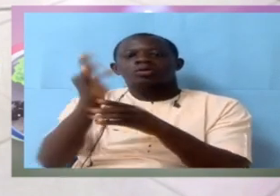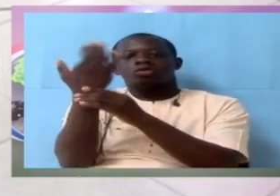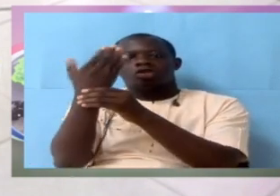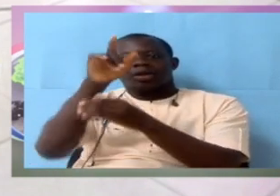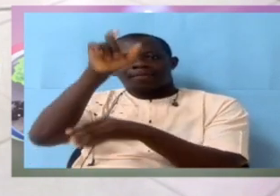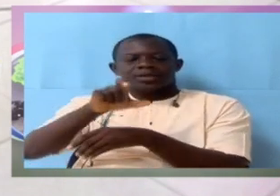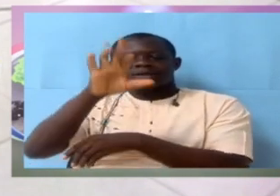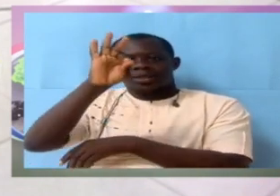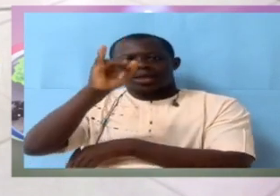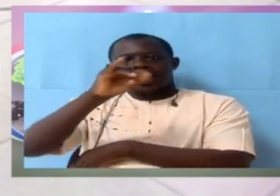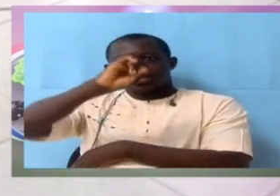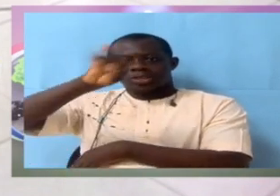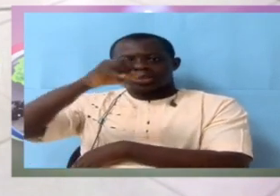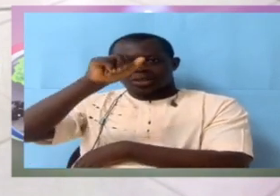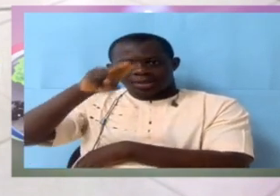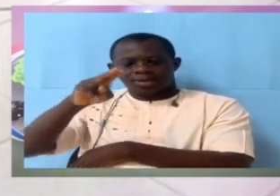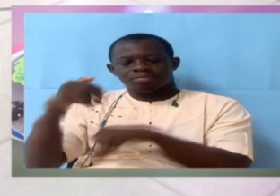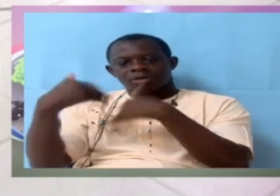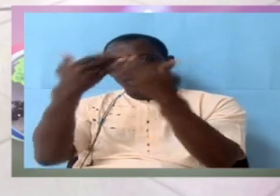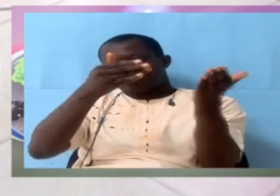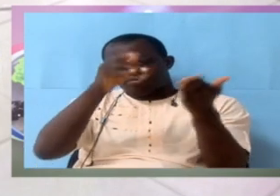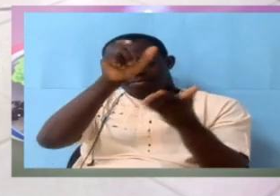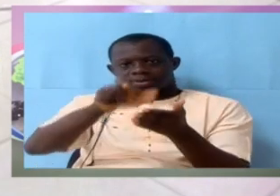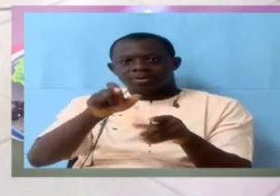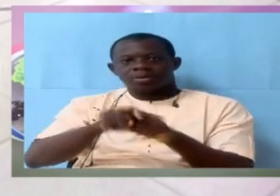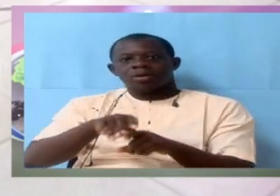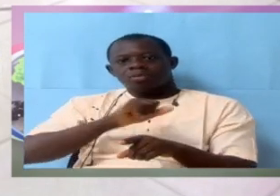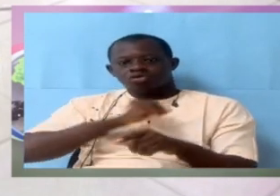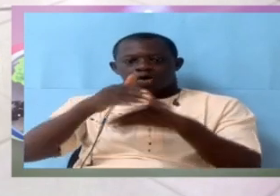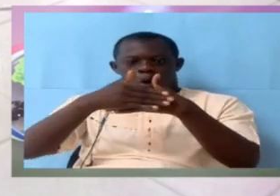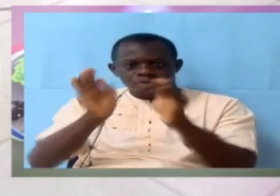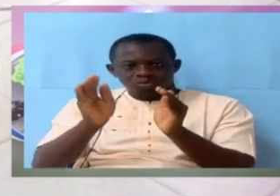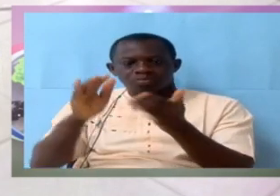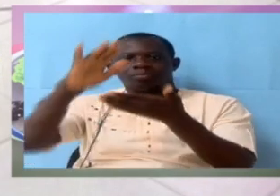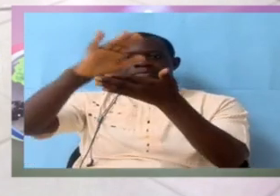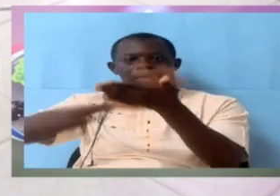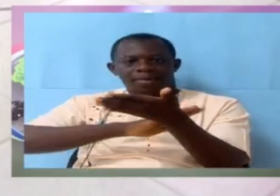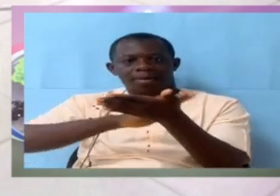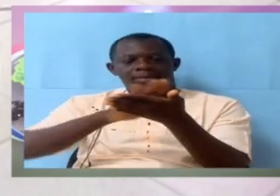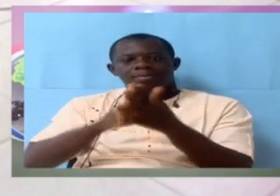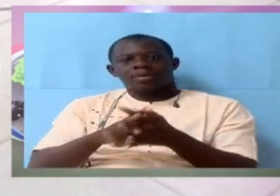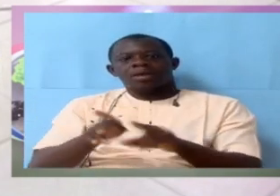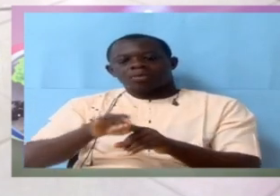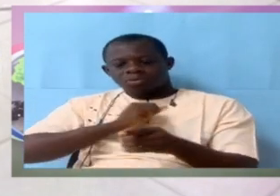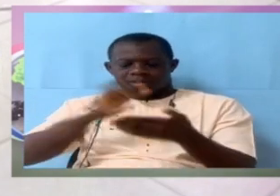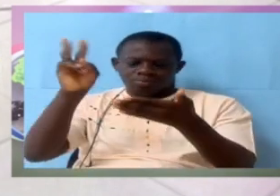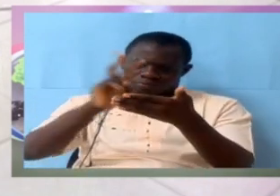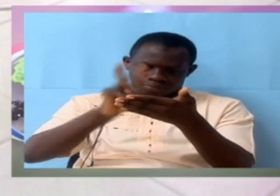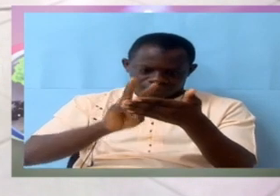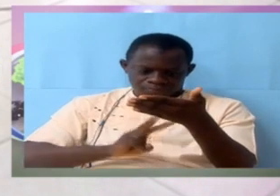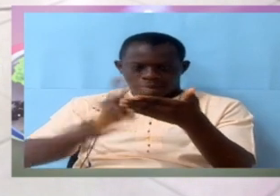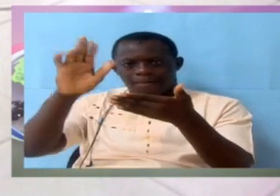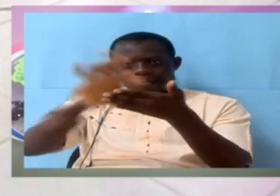hospital. I gave it to him. He opened the paper. He read the